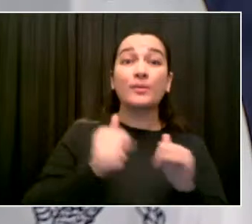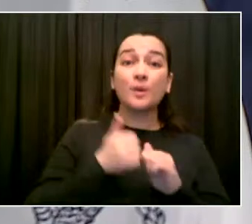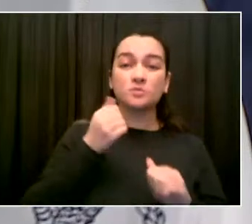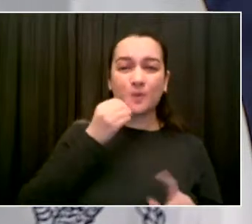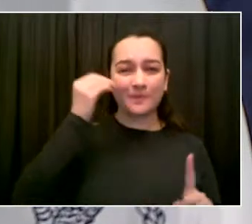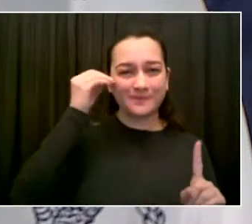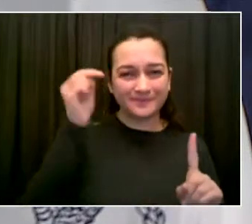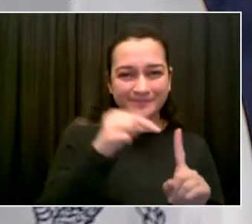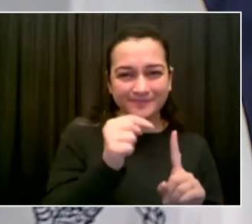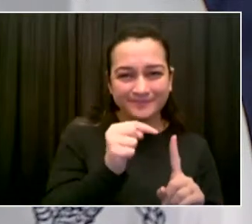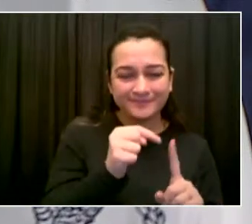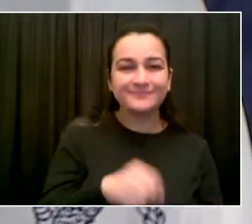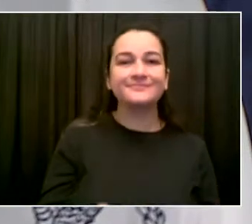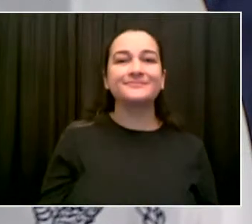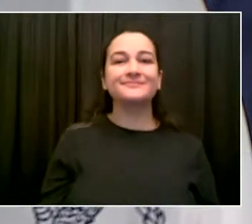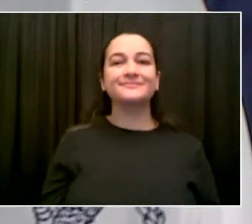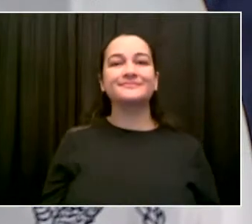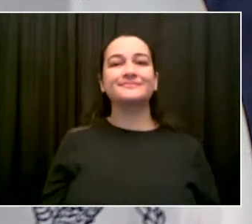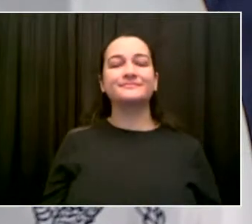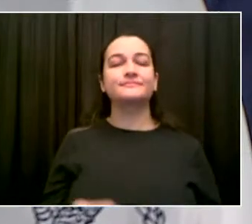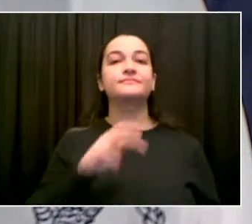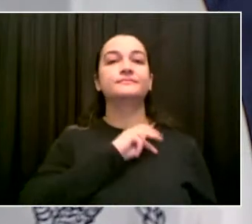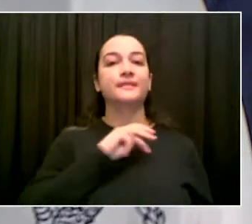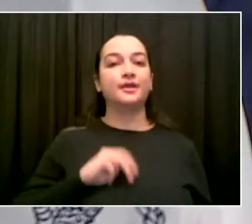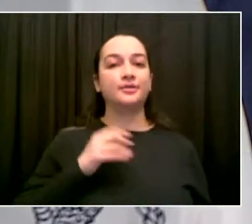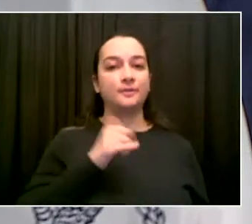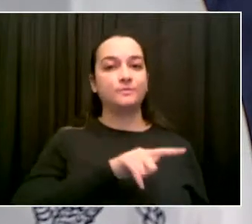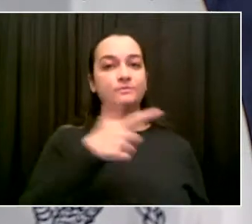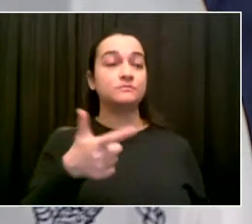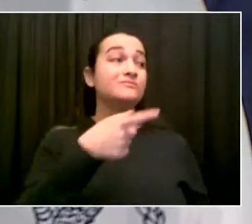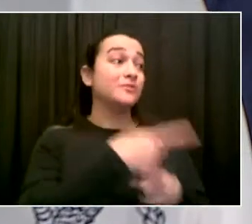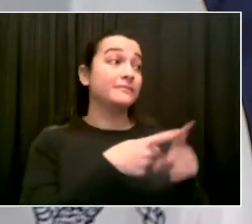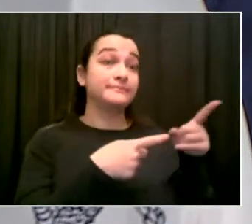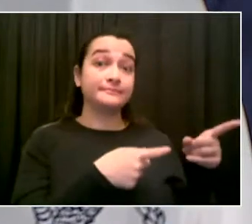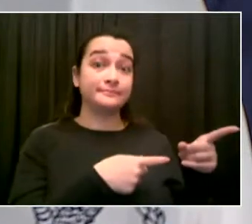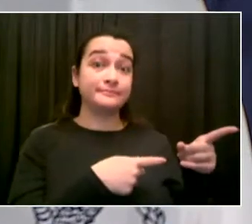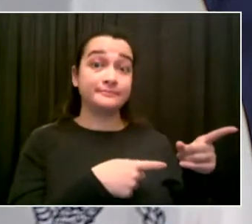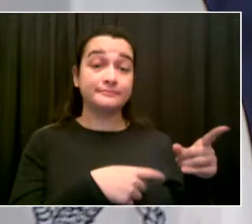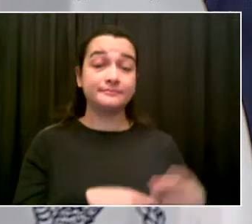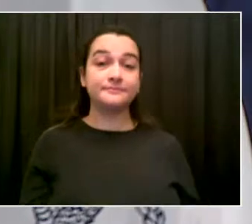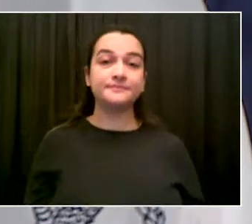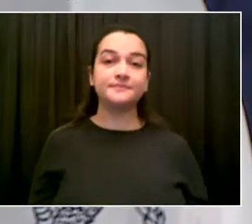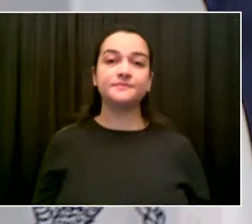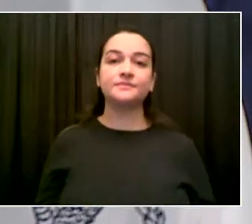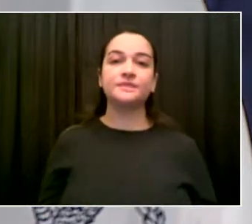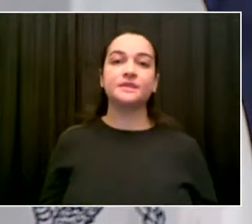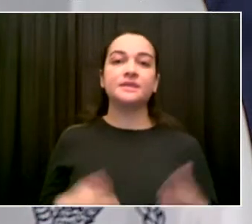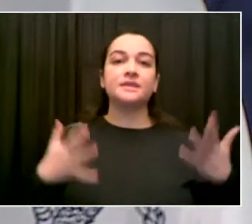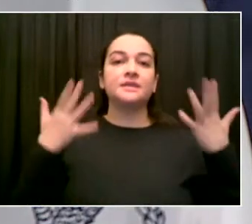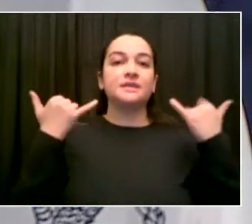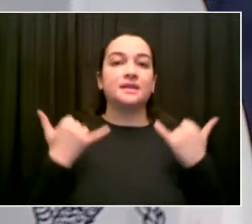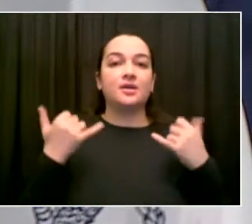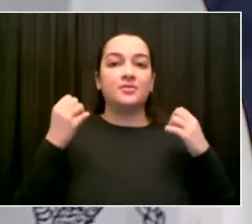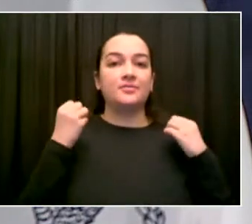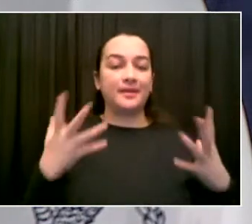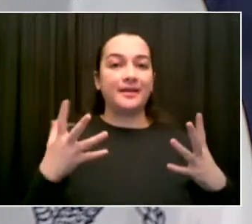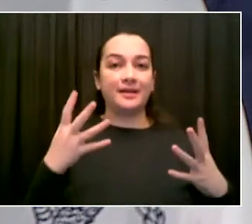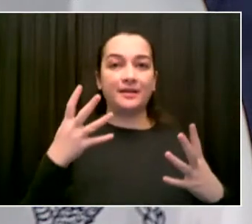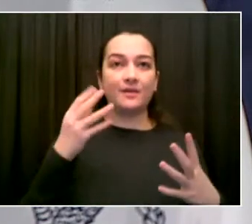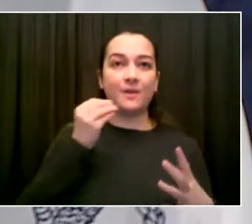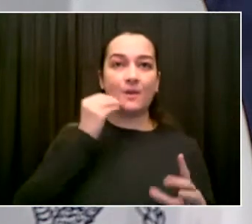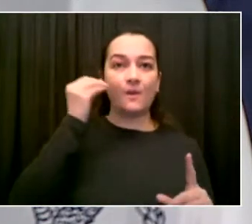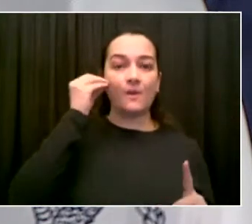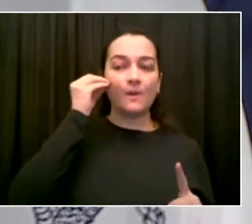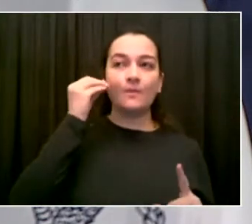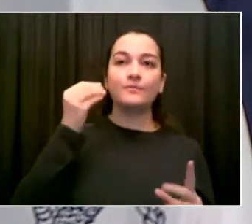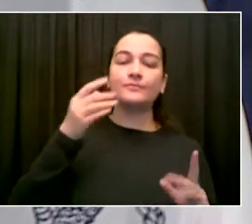research locally, all obviously before there were vaccinations, now 65,000 vaccinations, that's a game changer. Go